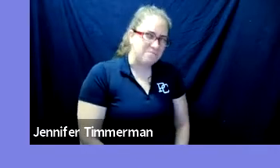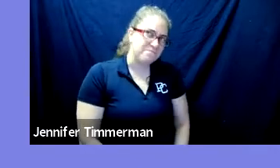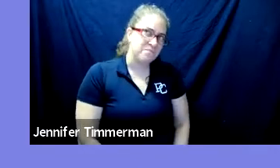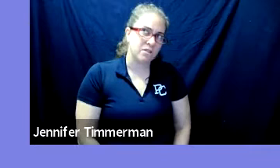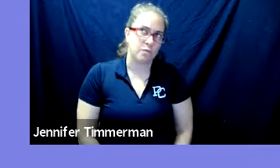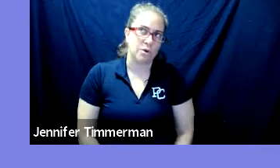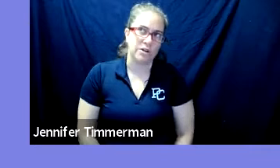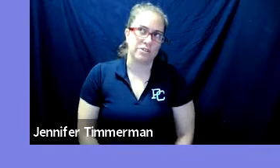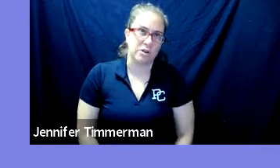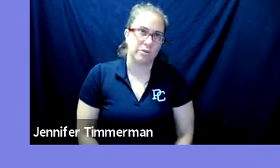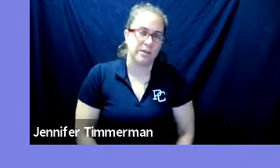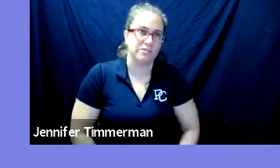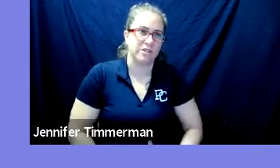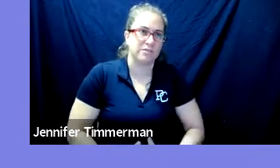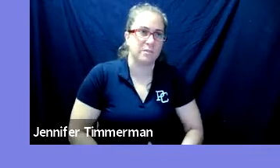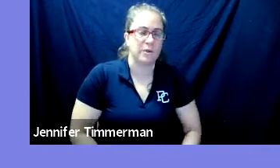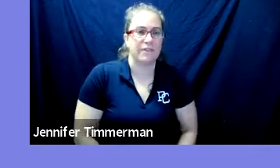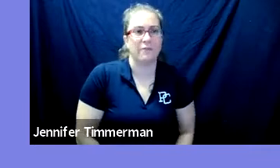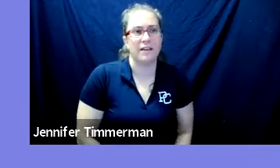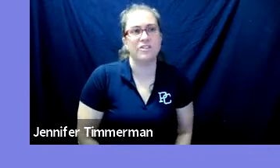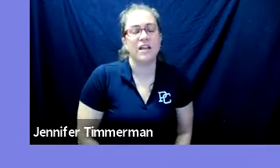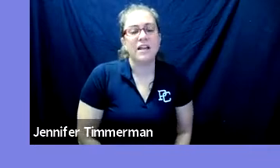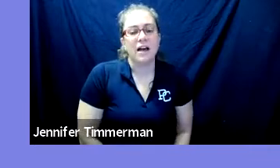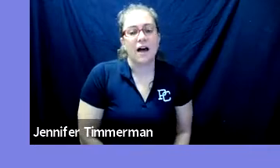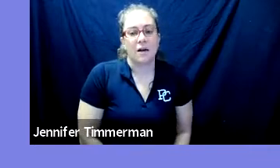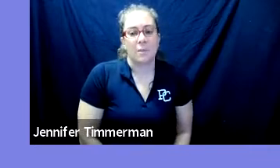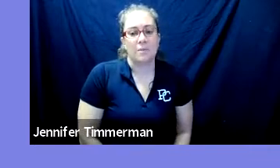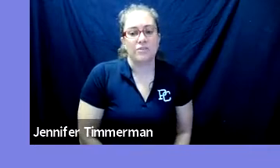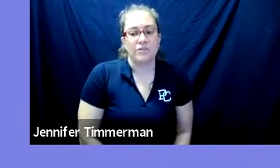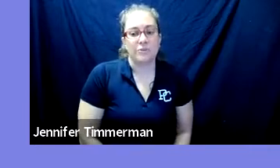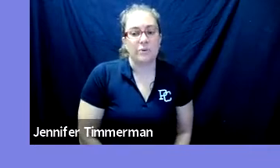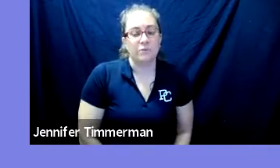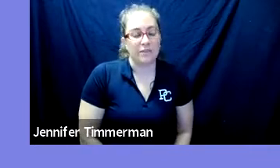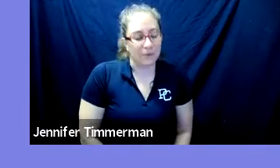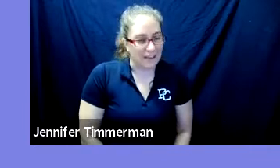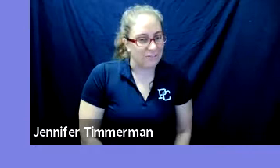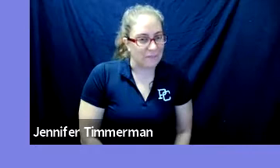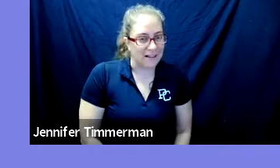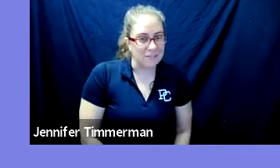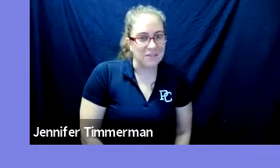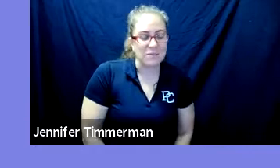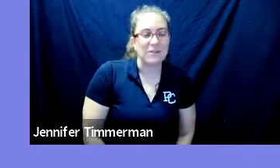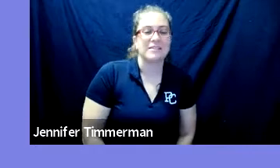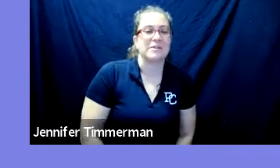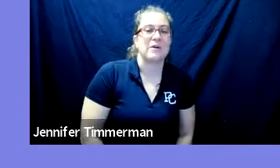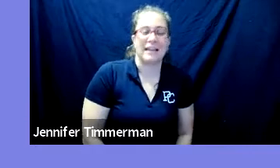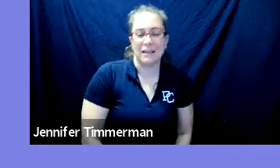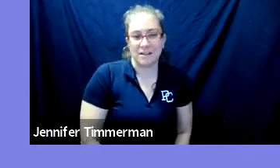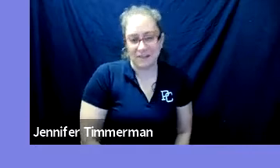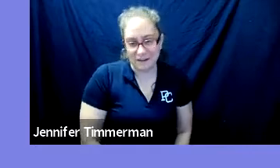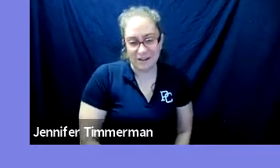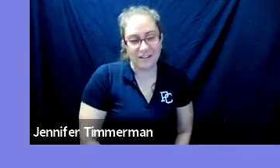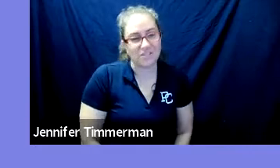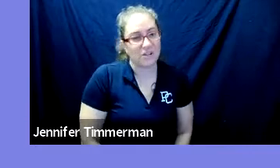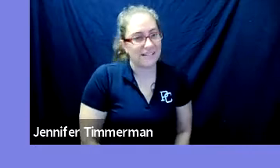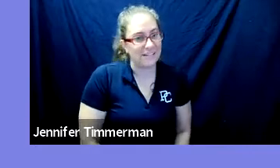about 4 years ago, 3 years ago, somewhere in that range, to relocate for my husband's work. So I came down